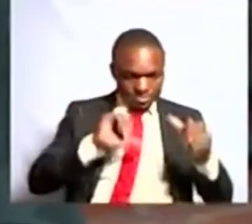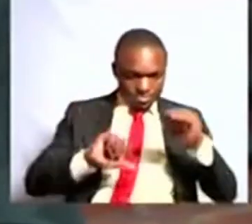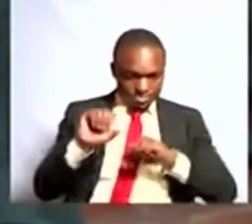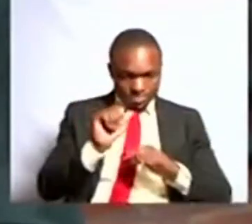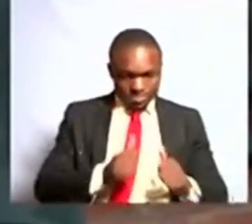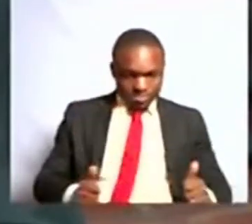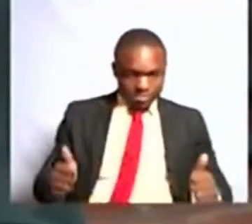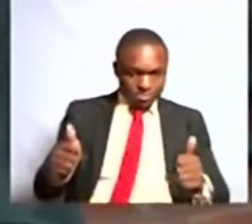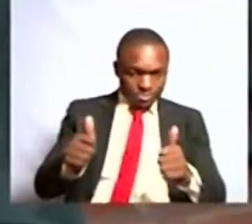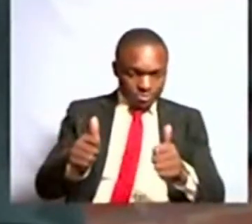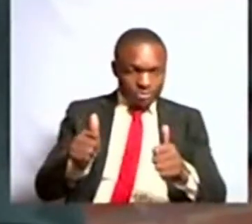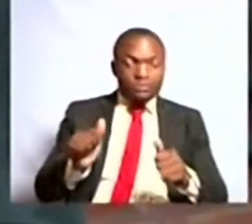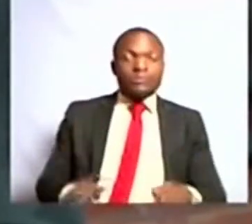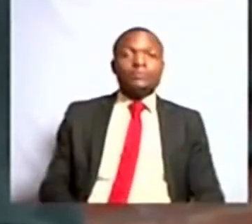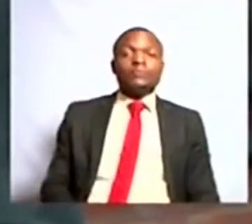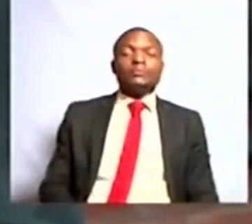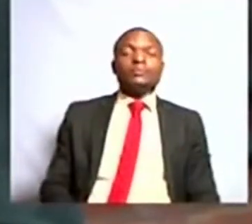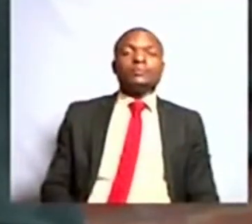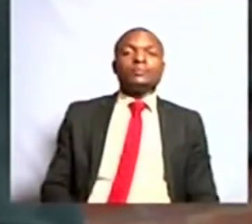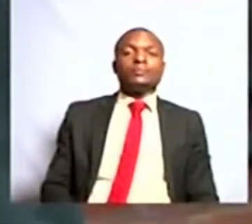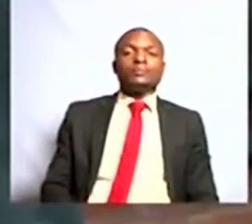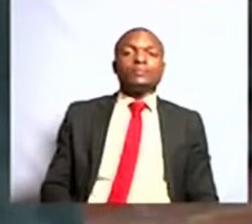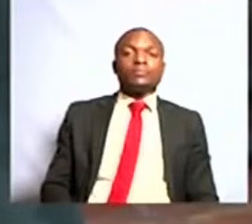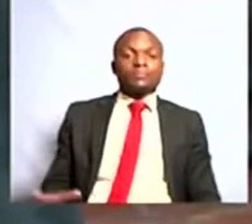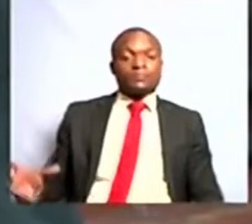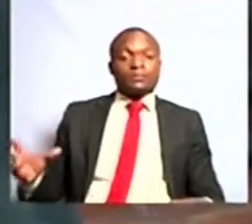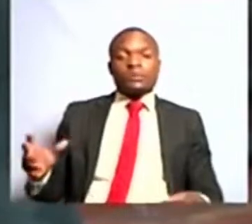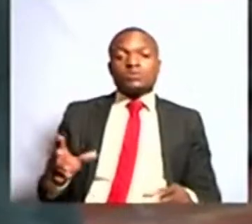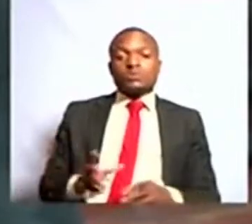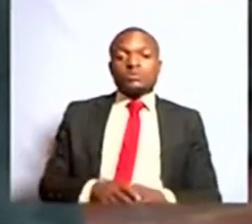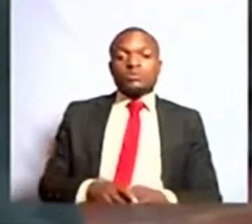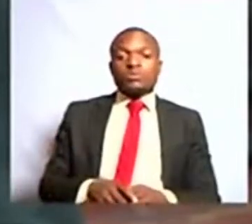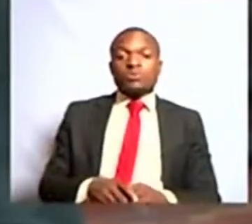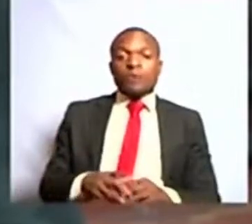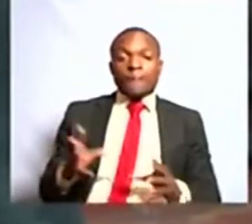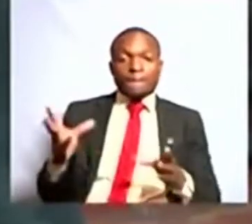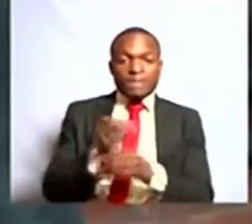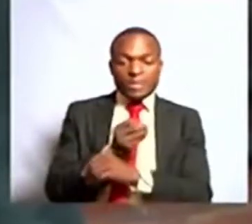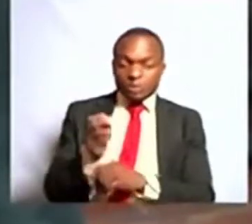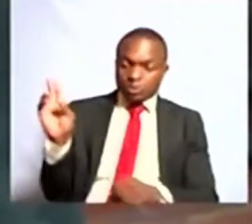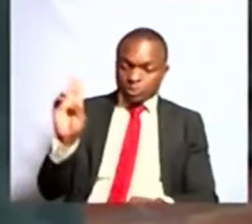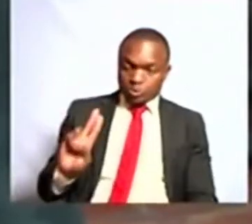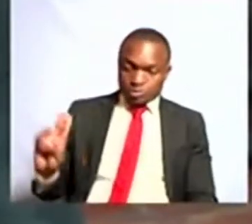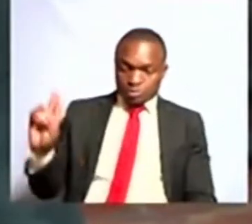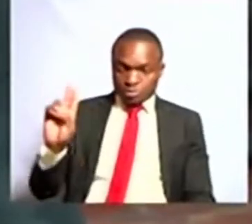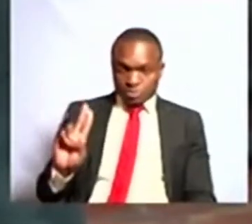that we misapplied part of this money to